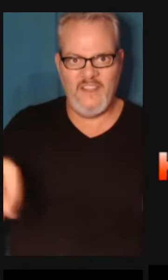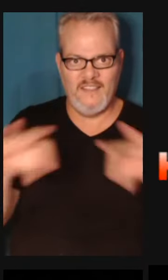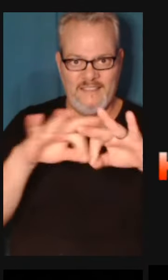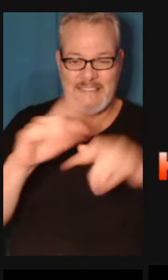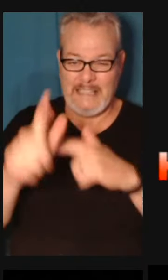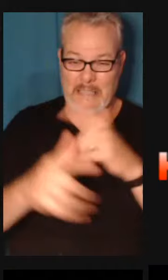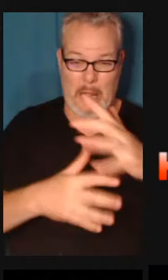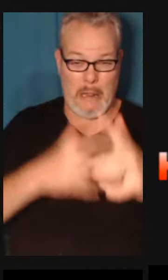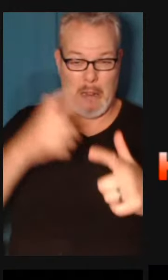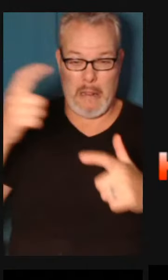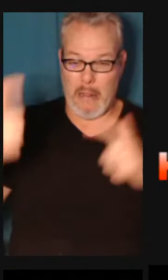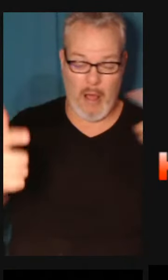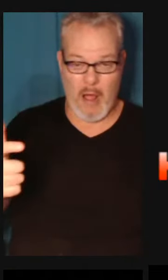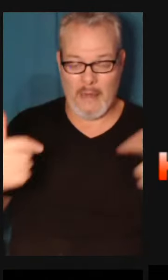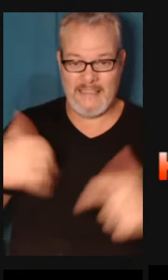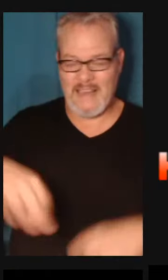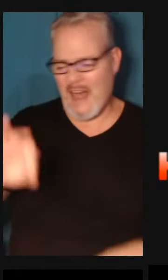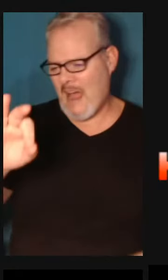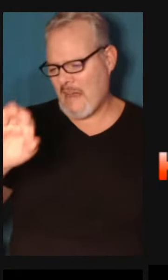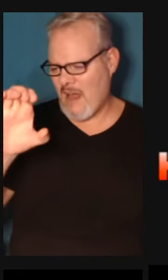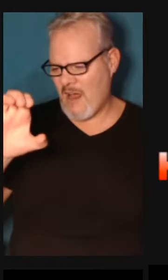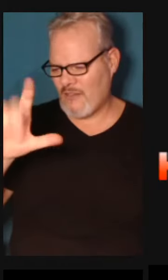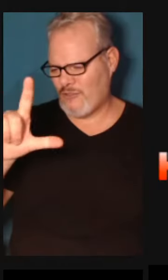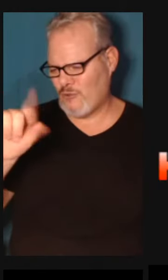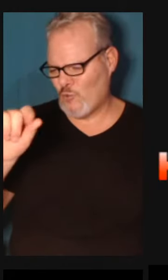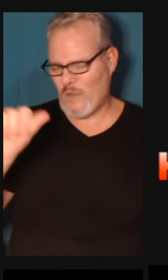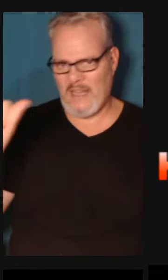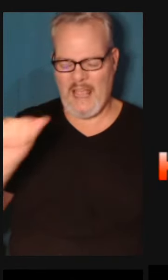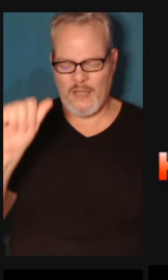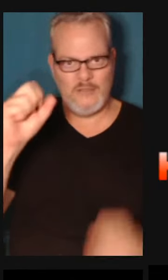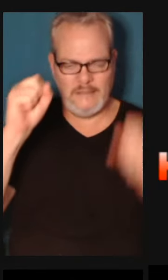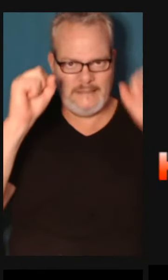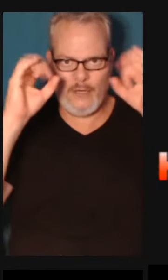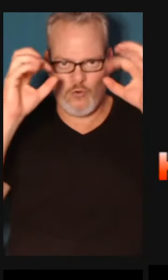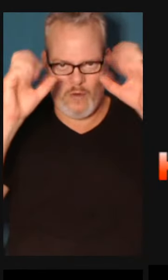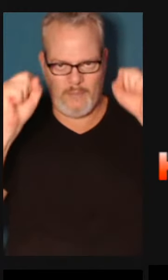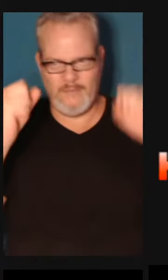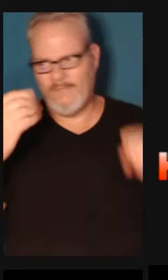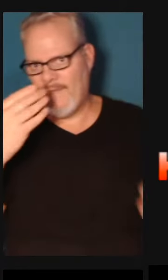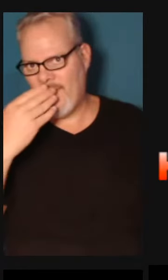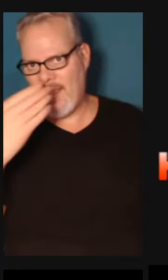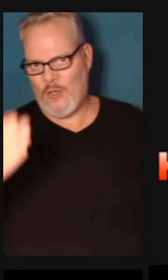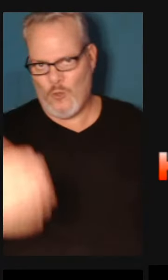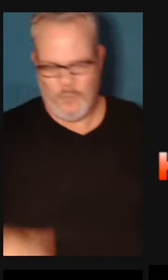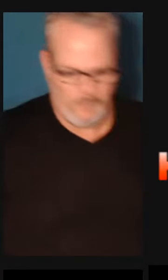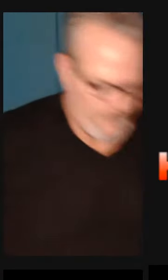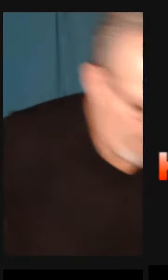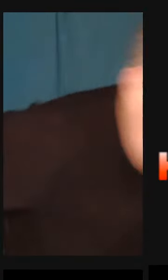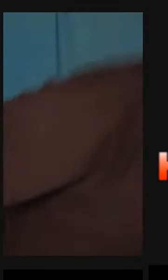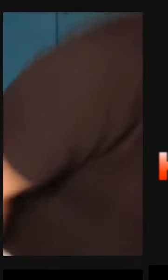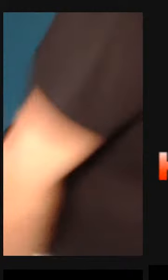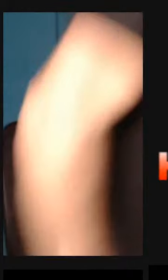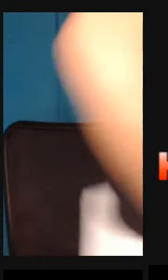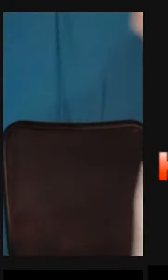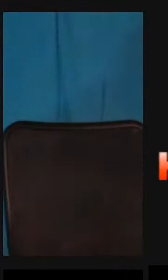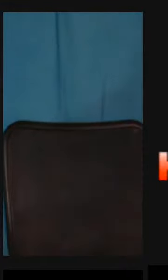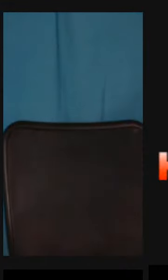there. 920 acres. Incredible. Thank you. Thought I would just throw that out